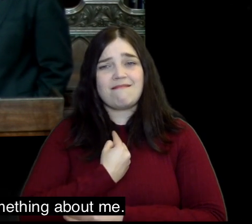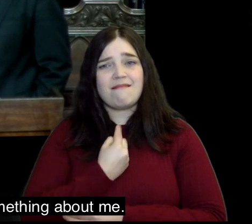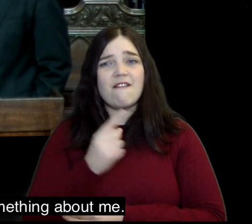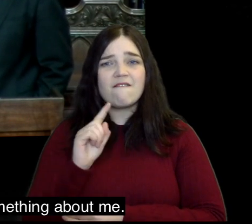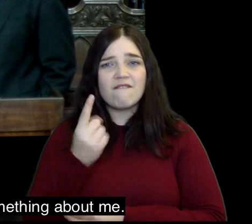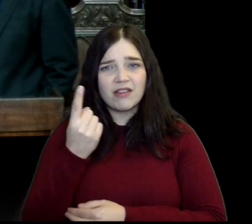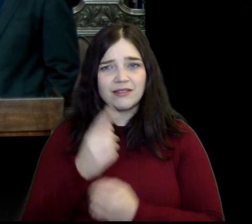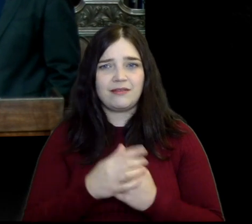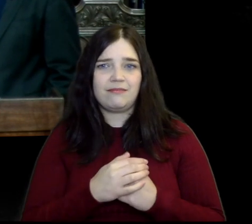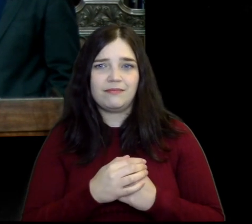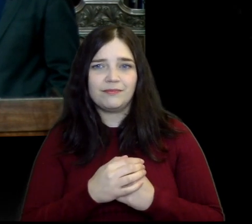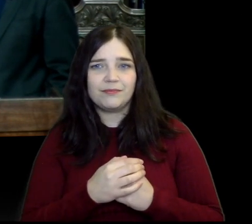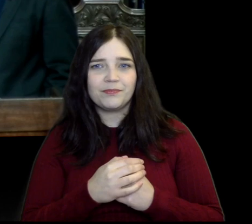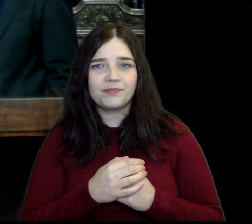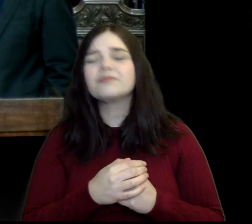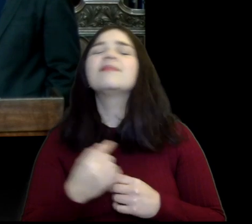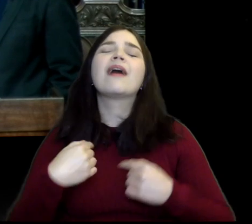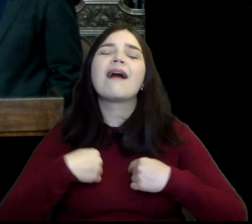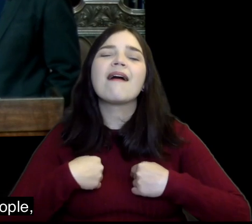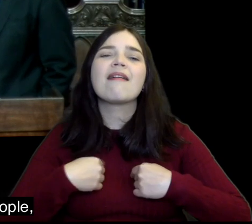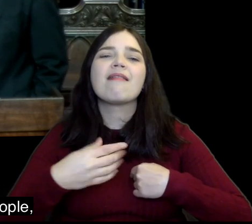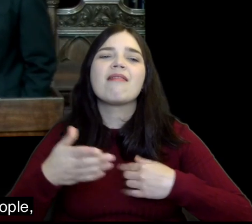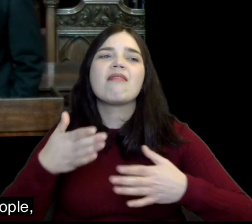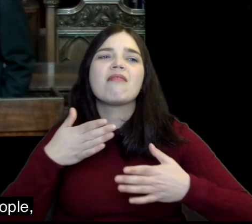understand something about me